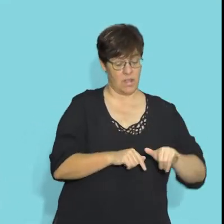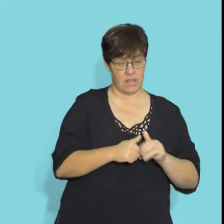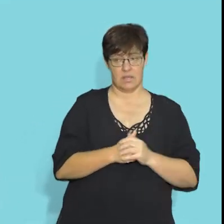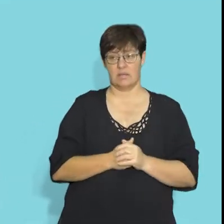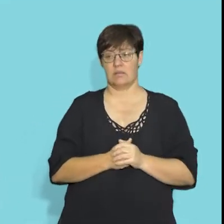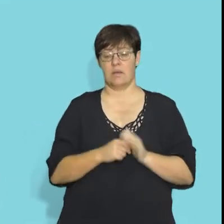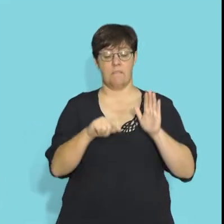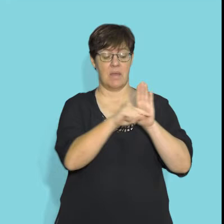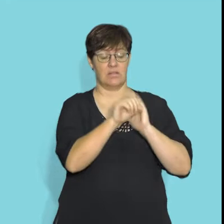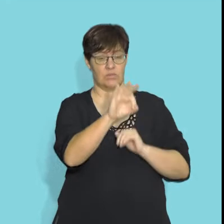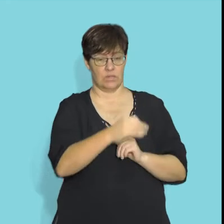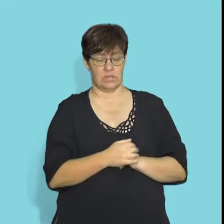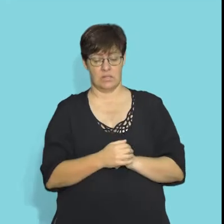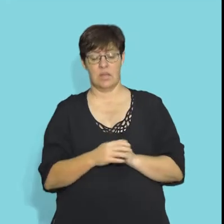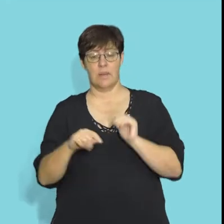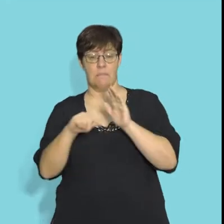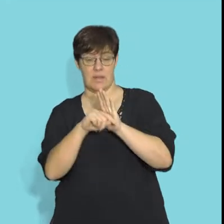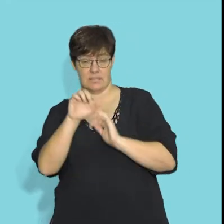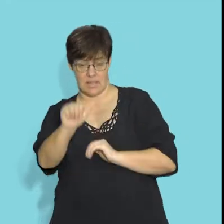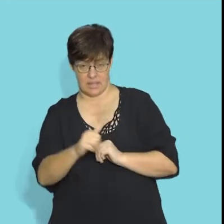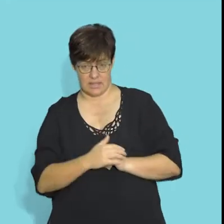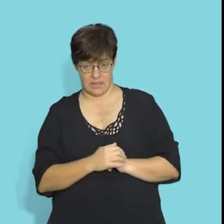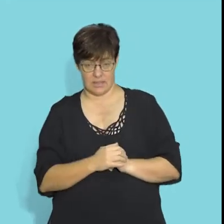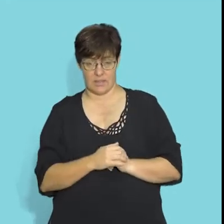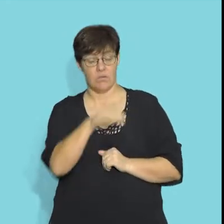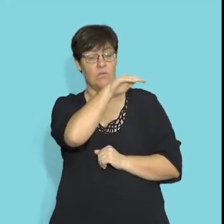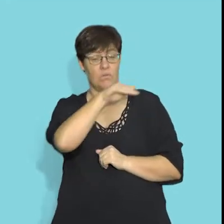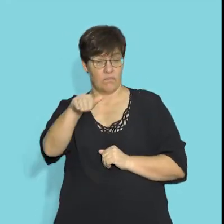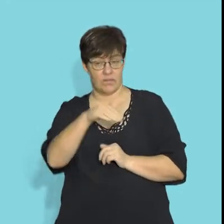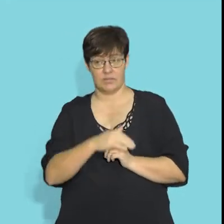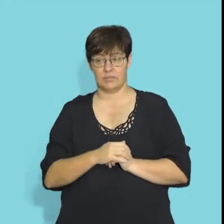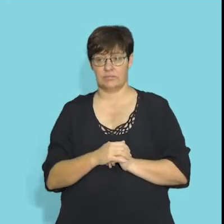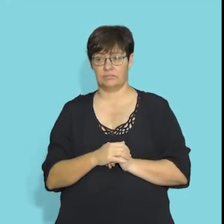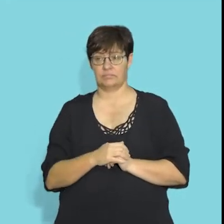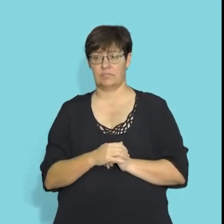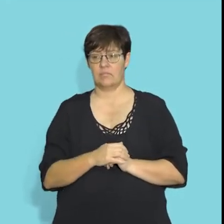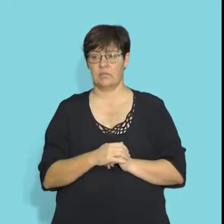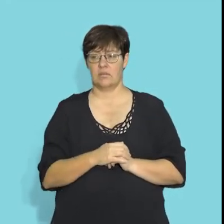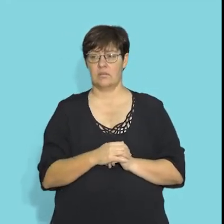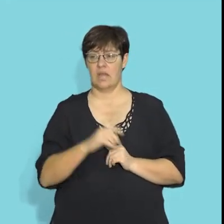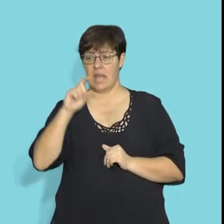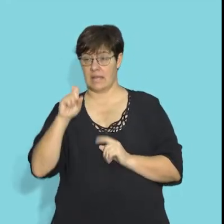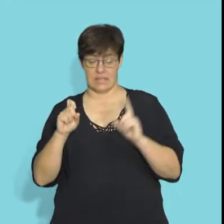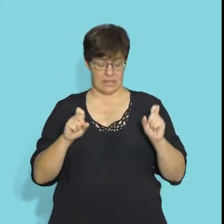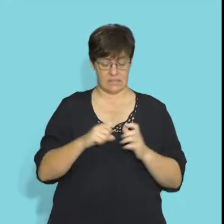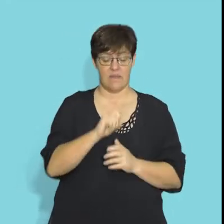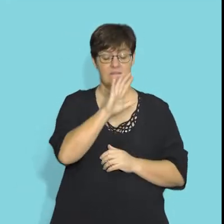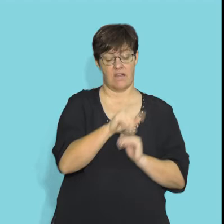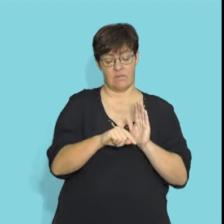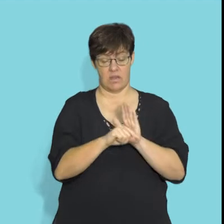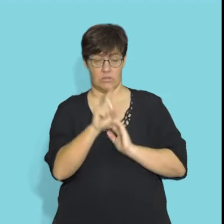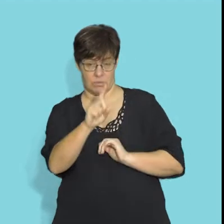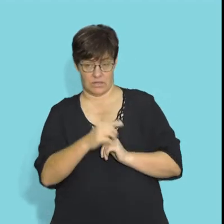minus the y value. So I'm going to go minus 3 minus A over the x value minus the x